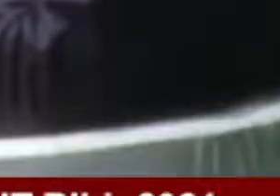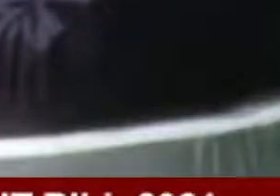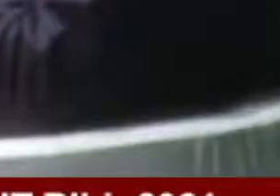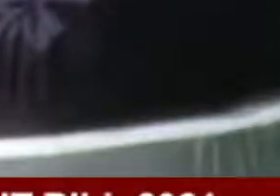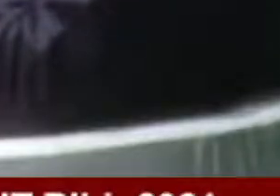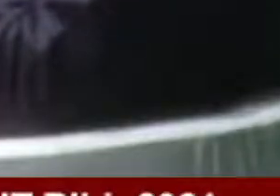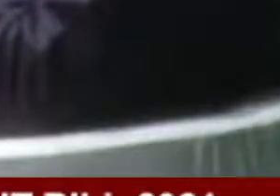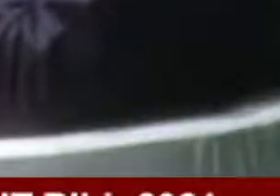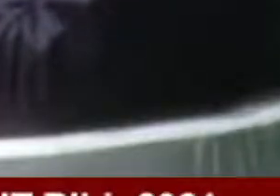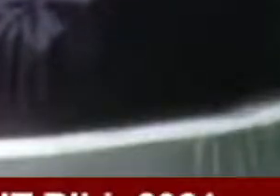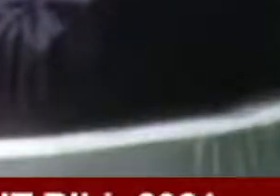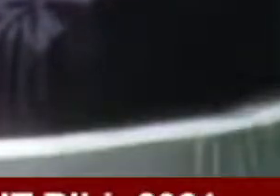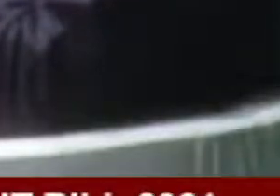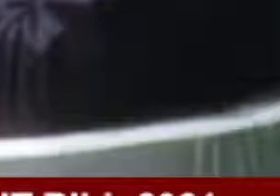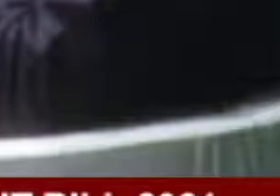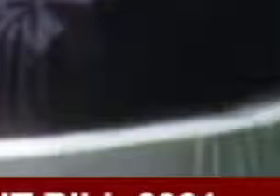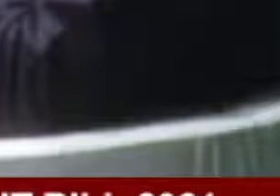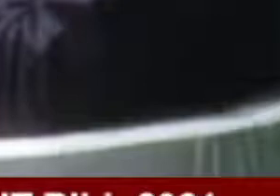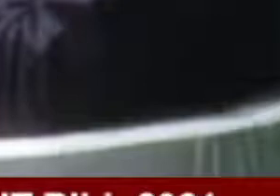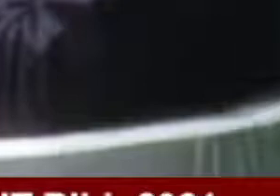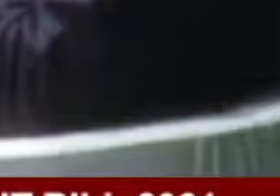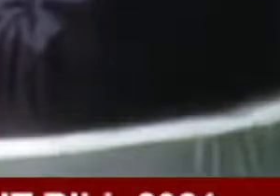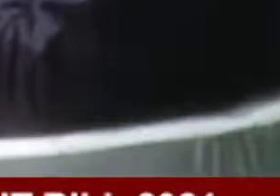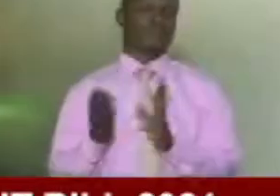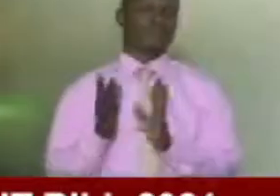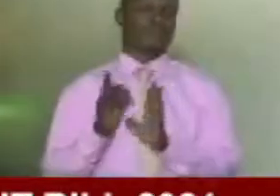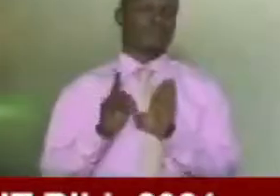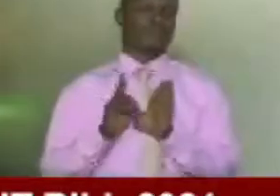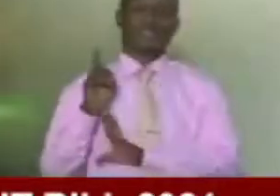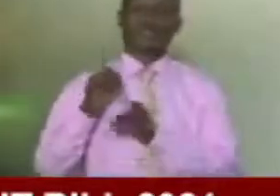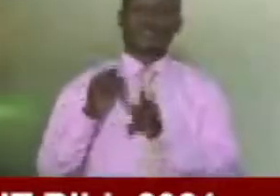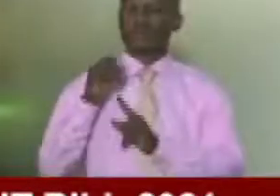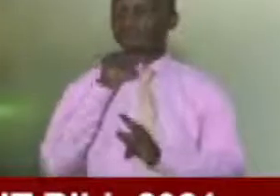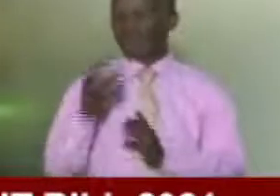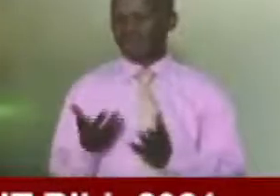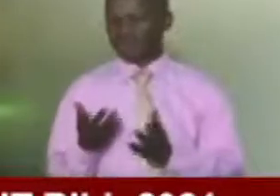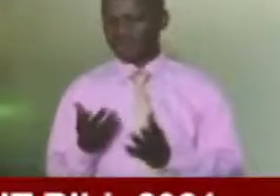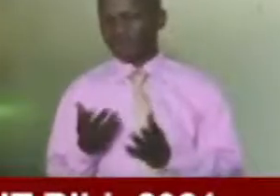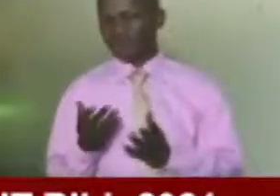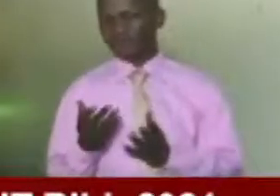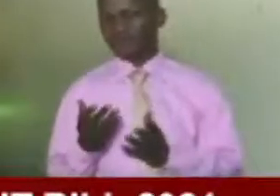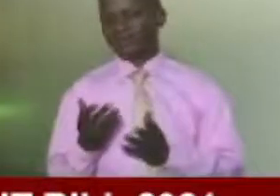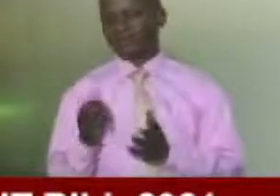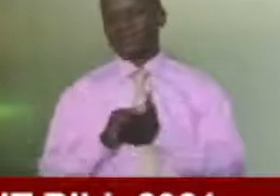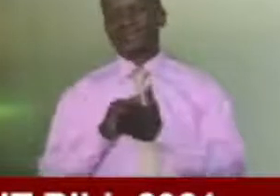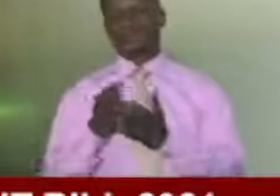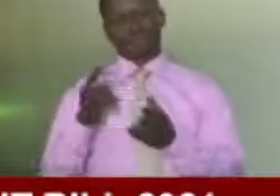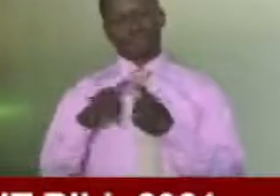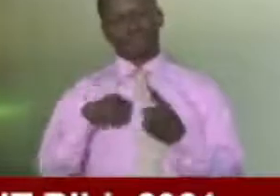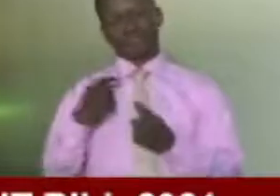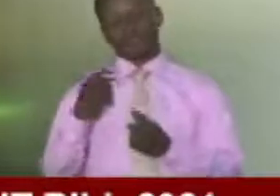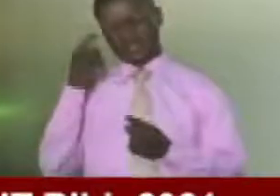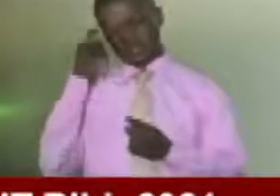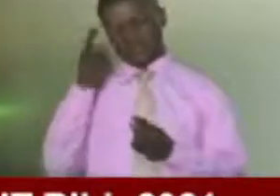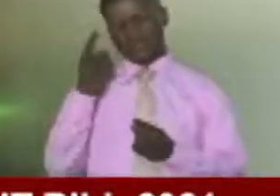tools against opponent within the party, because we've seen this happen. No, I think that's just an assumption. You know, but